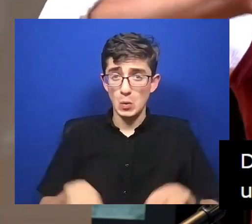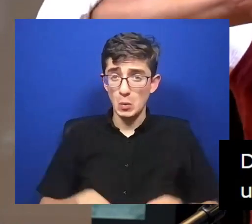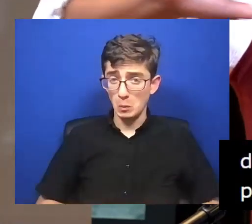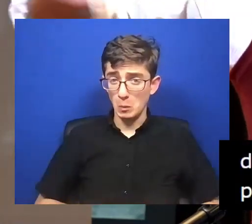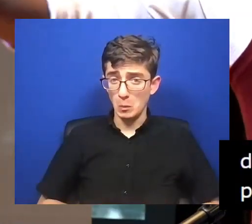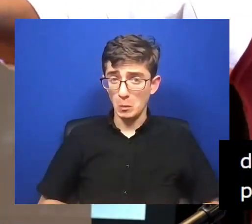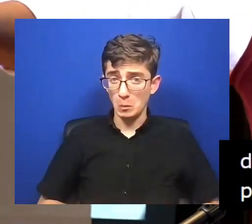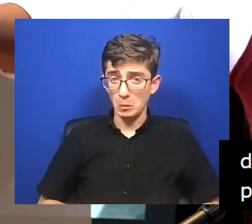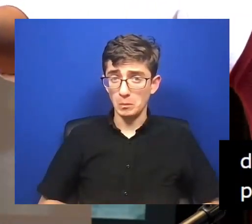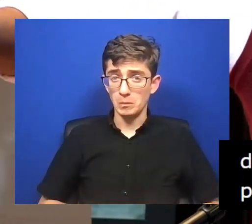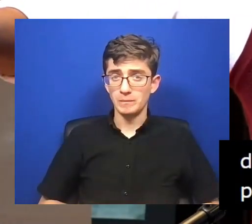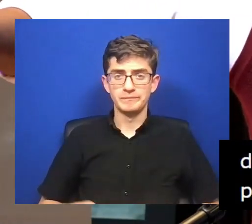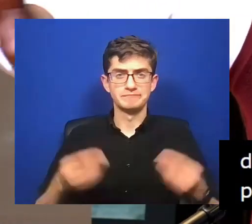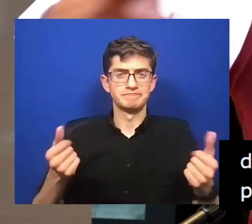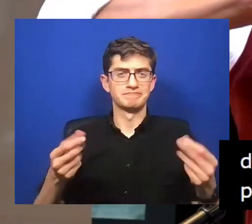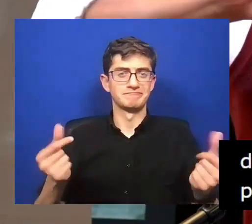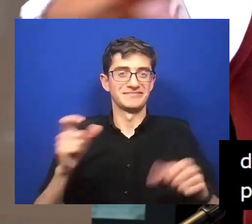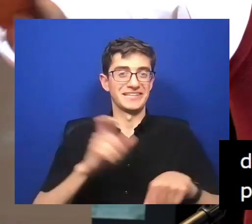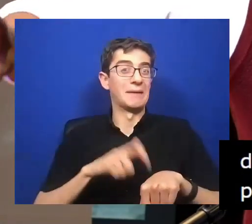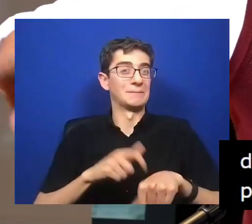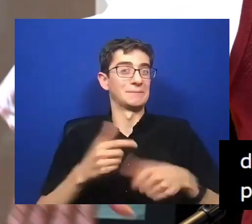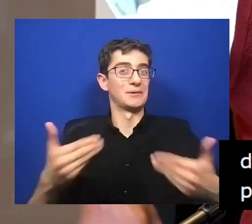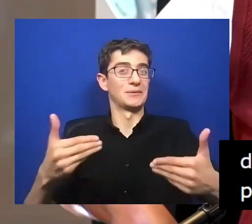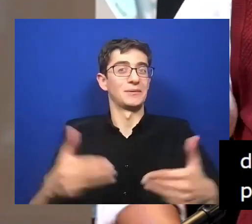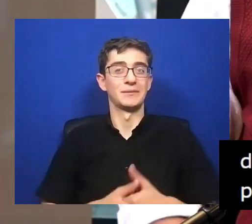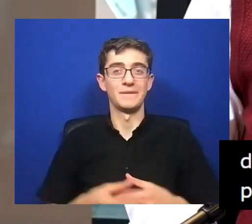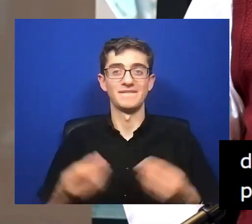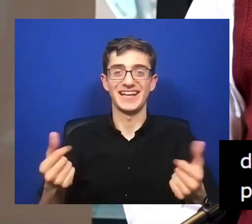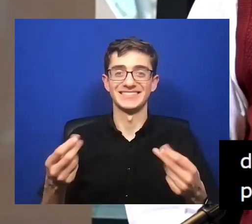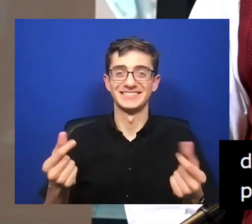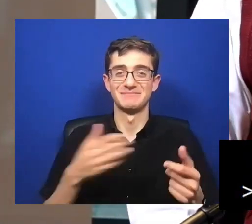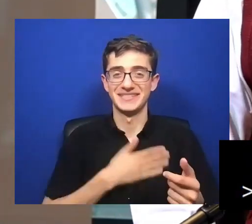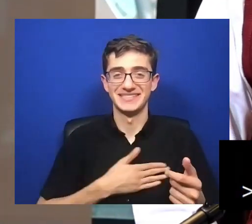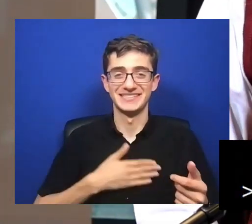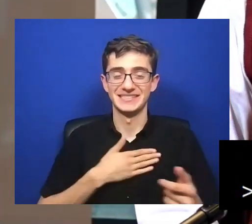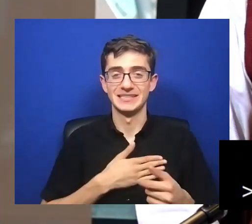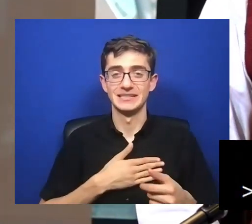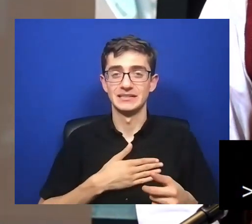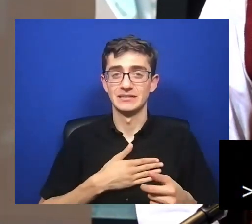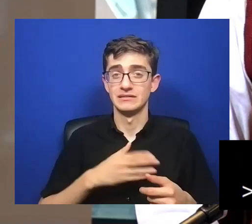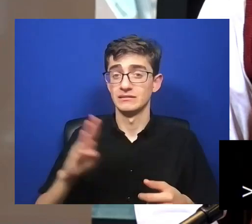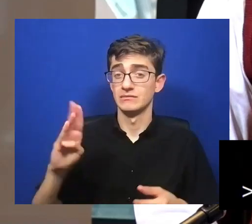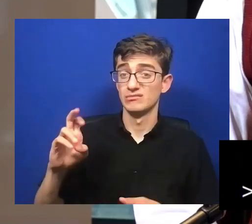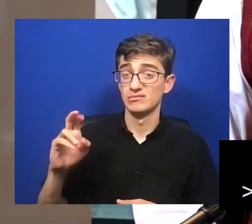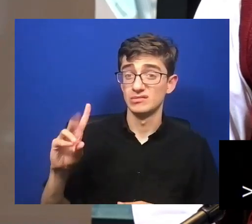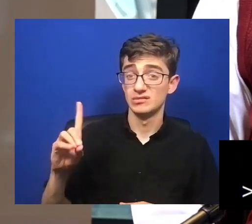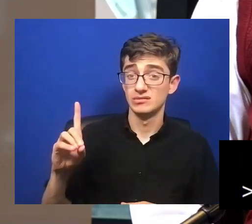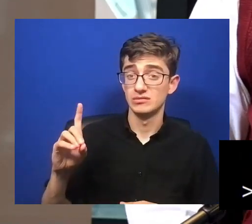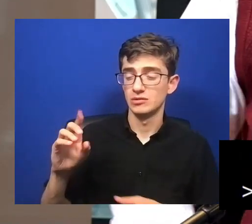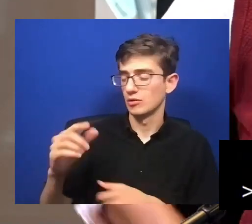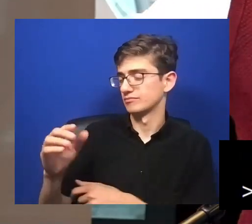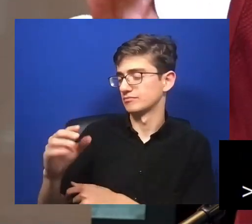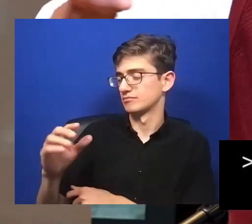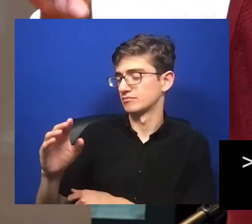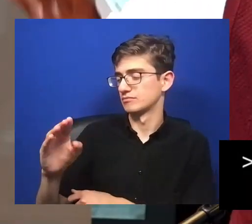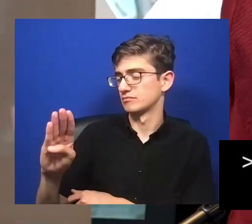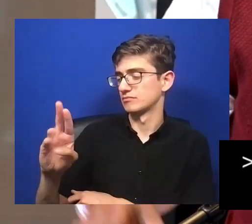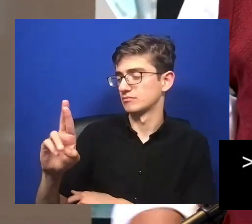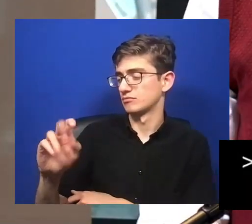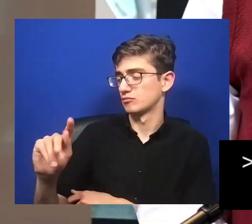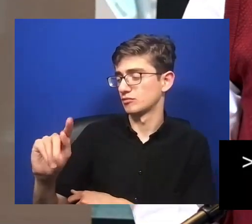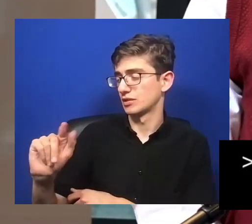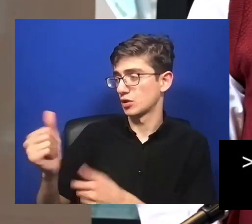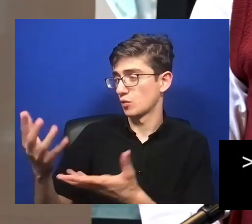they got to go as quickly as possible. Quickly as possible. Greta, you want to say anything? Greta is like trying to coordinate